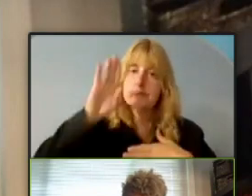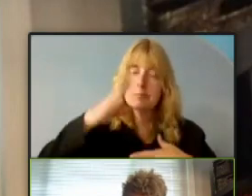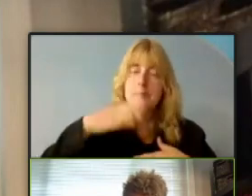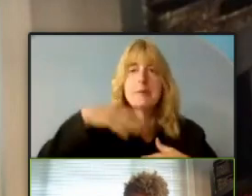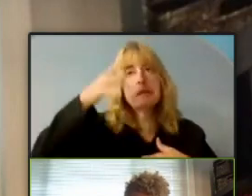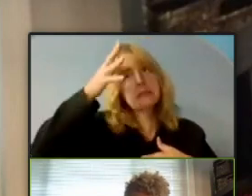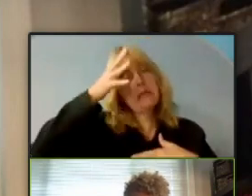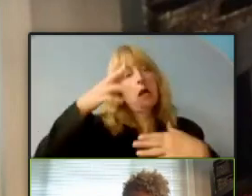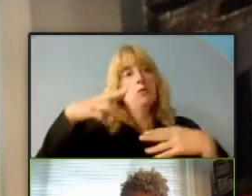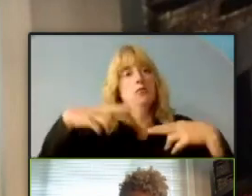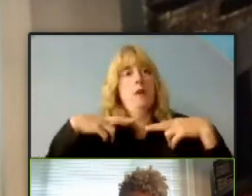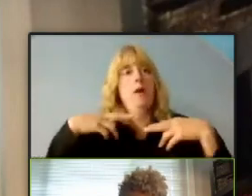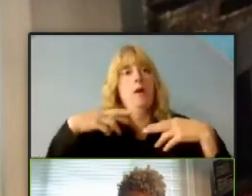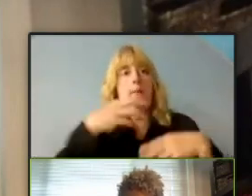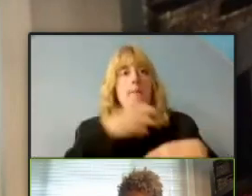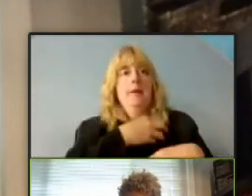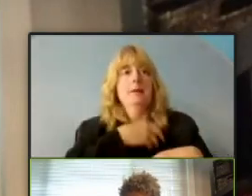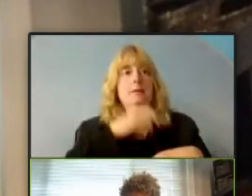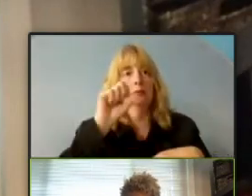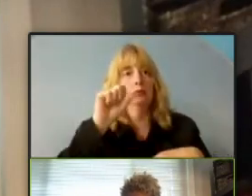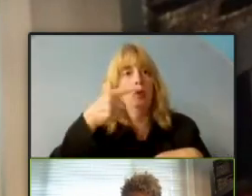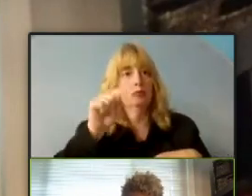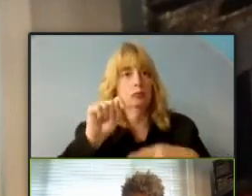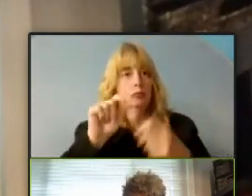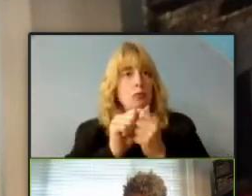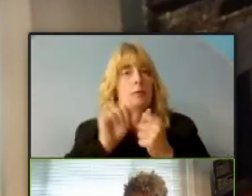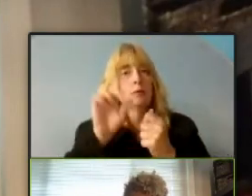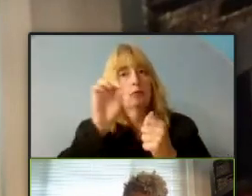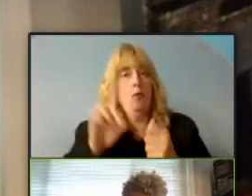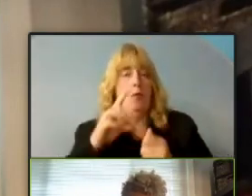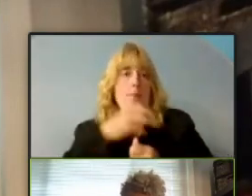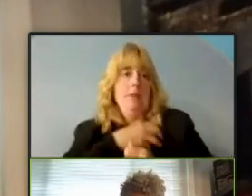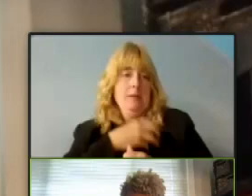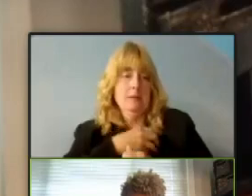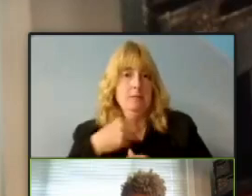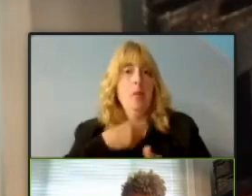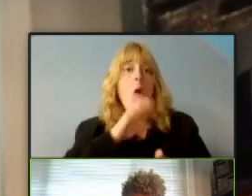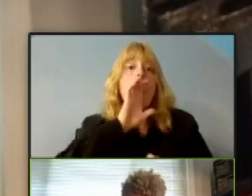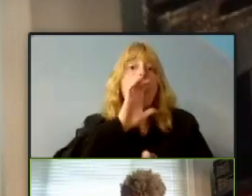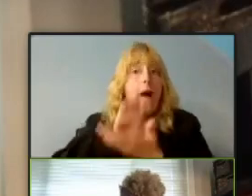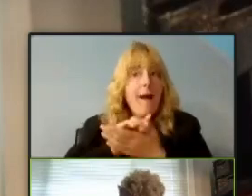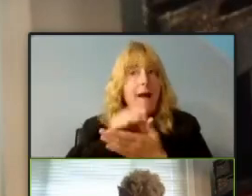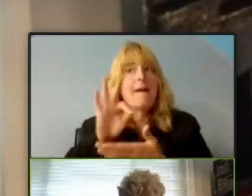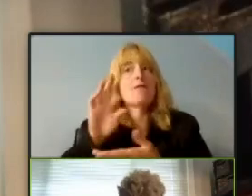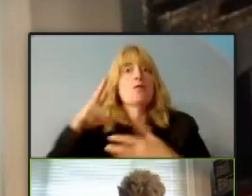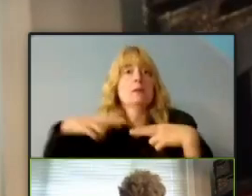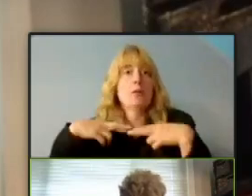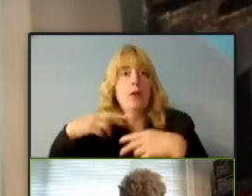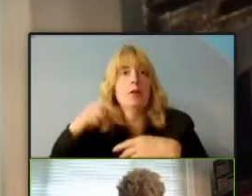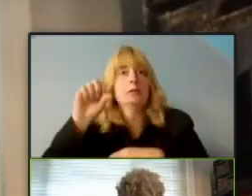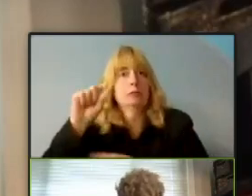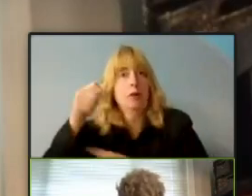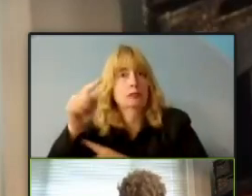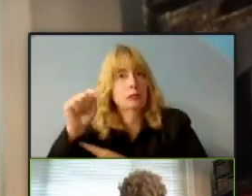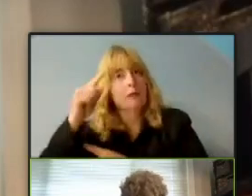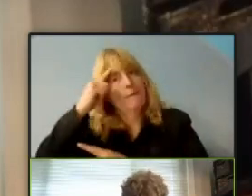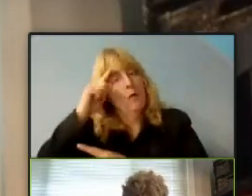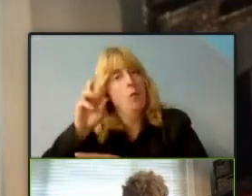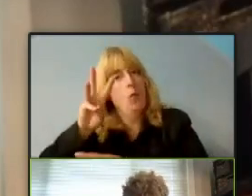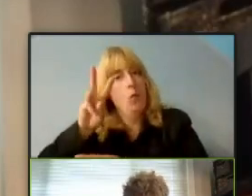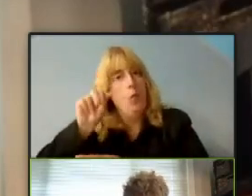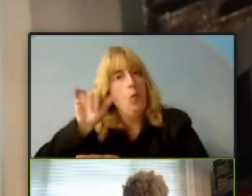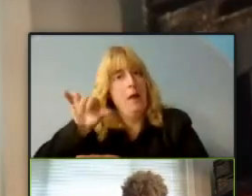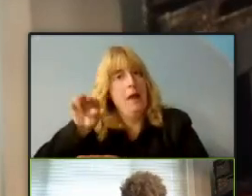police sergeant with the Detroit Police Department. I'm a wife of a retired sergeant for the Wayne County Police Department. And